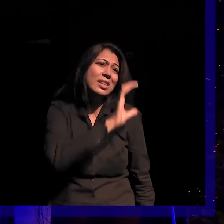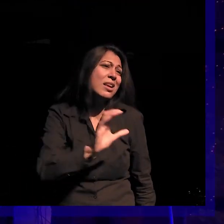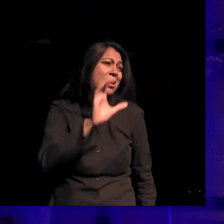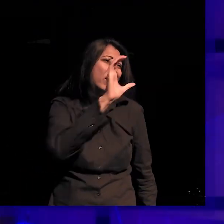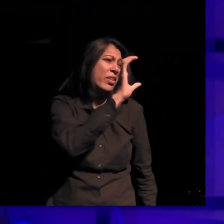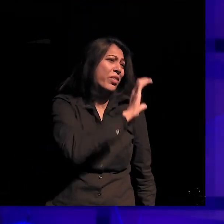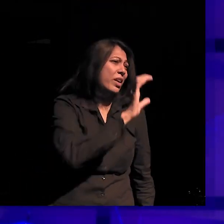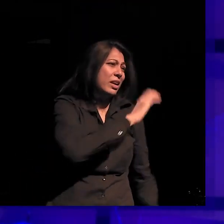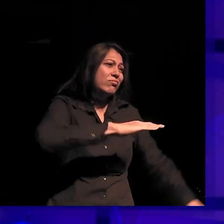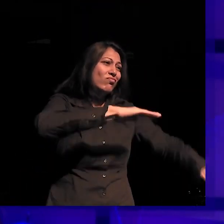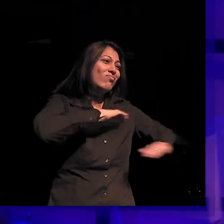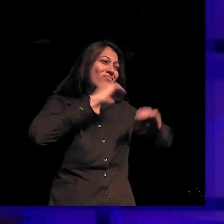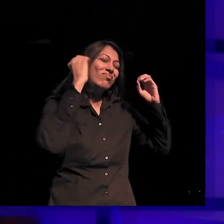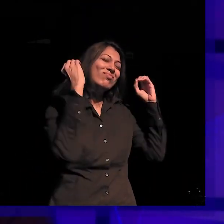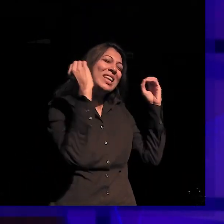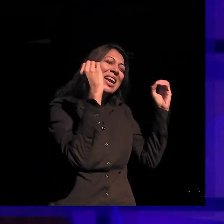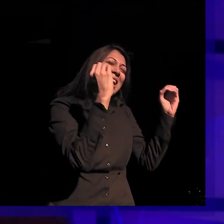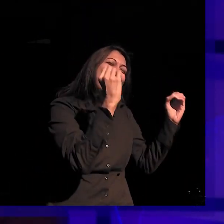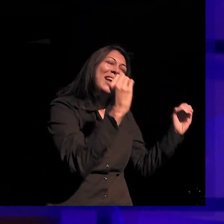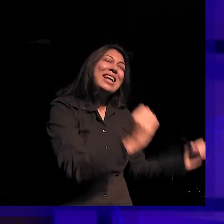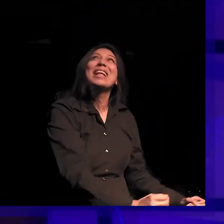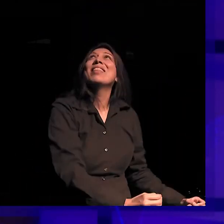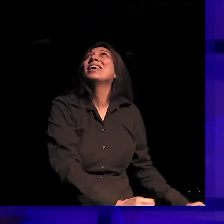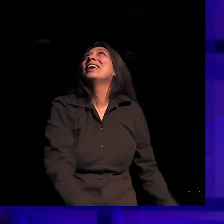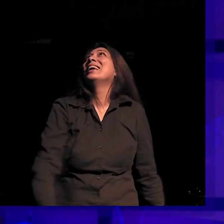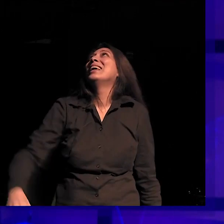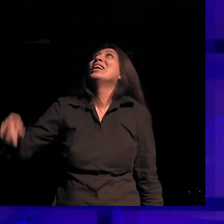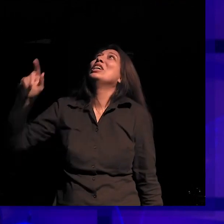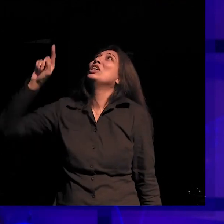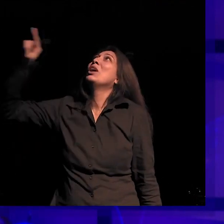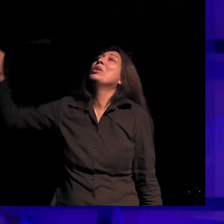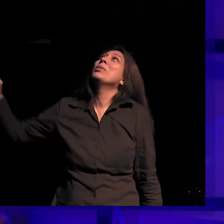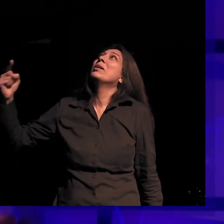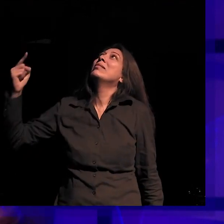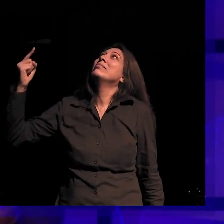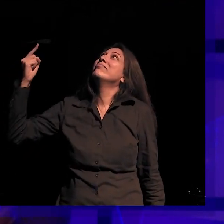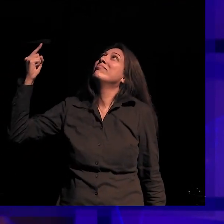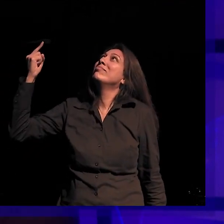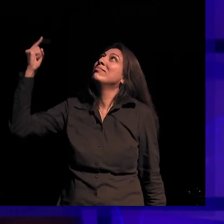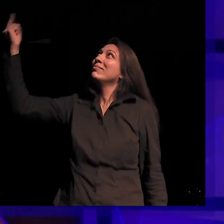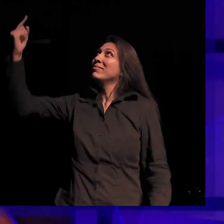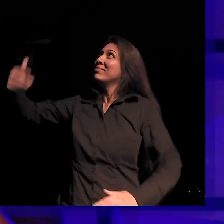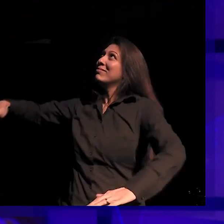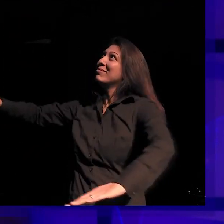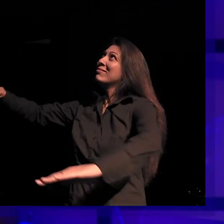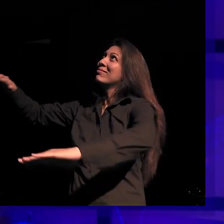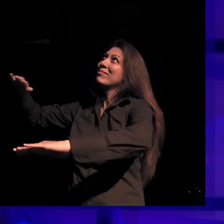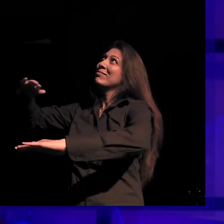Nothing is better than